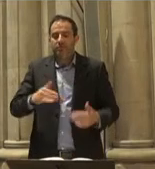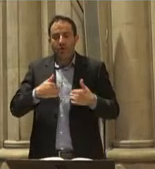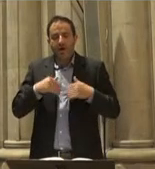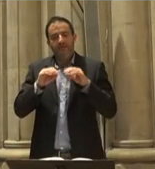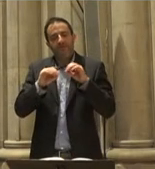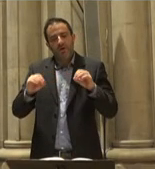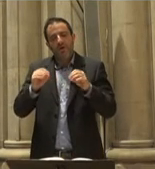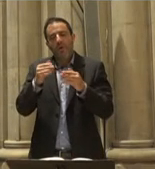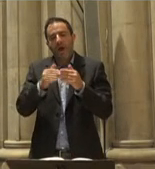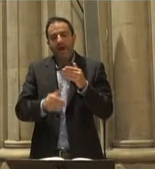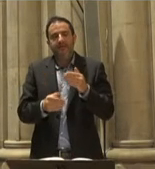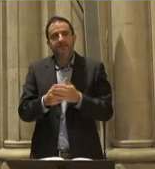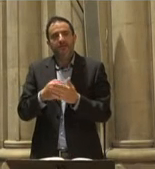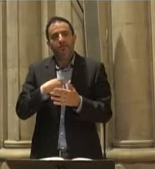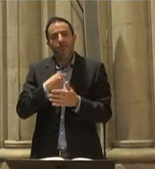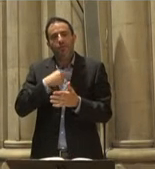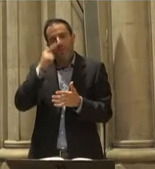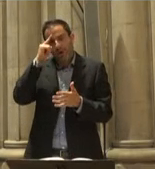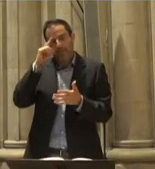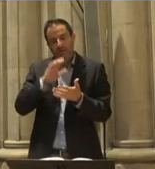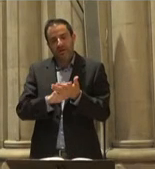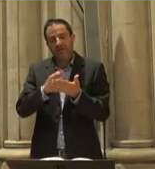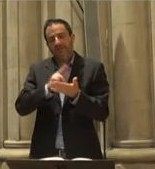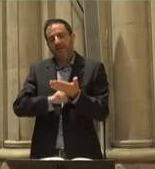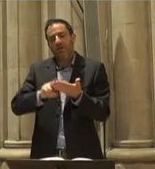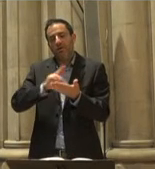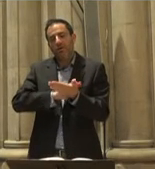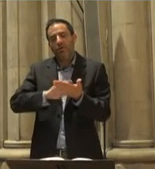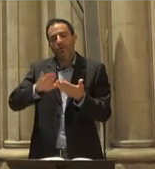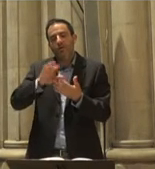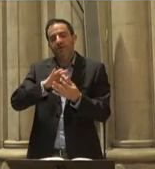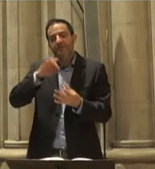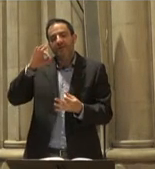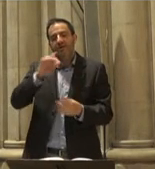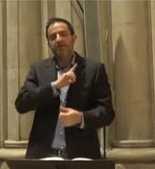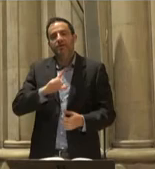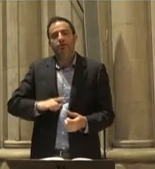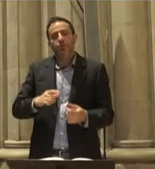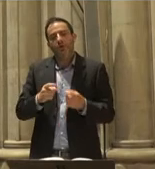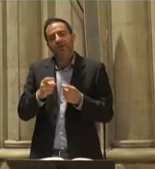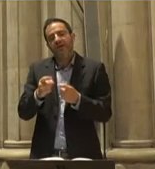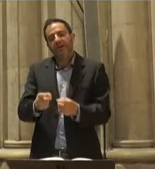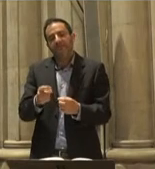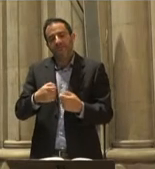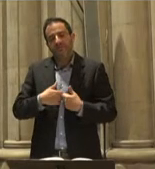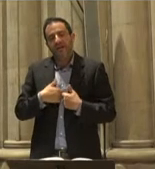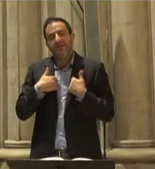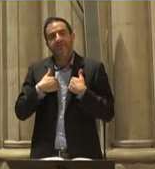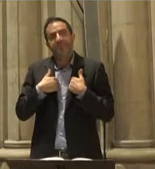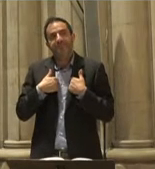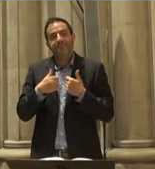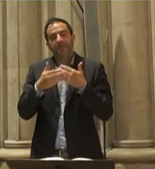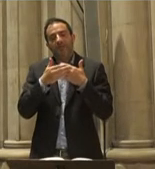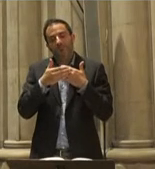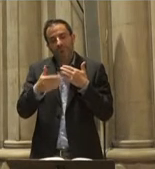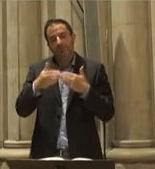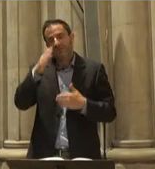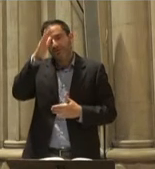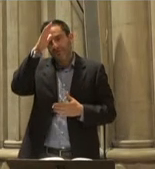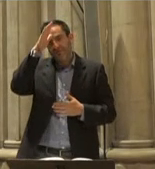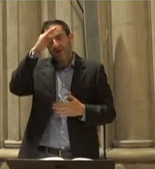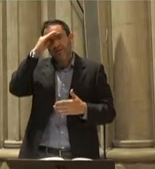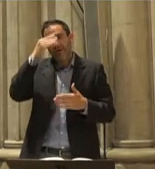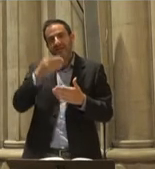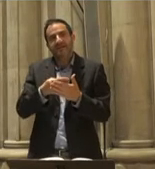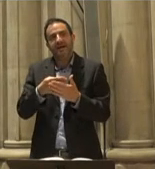end. We believe in the Holy Spirit, the Lord, the giver of life, who proceeds from the Father and